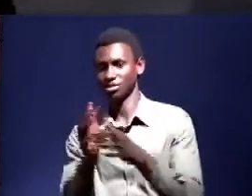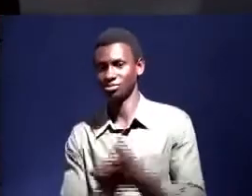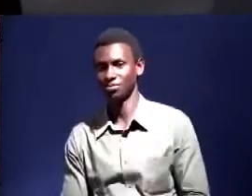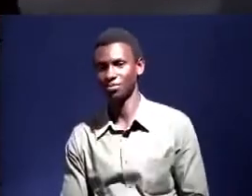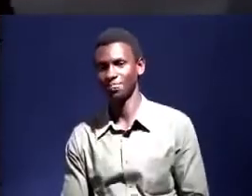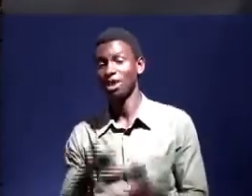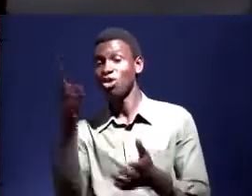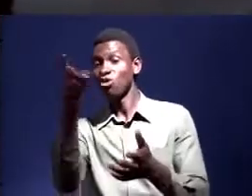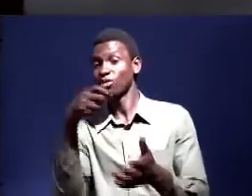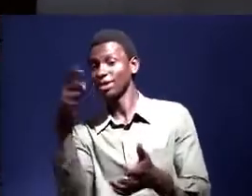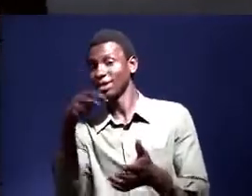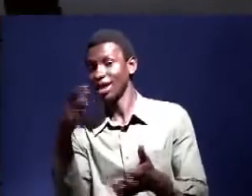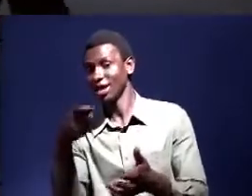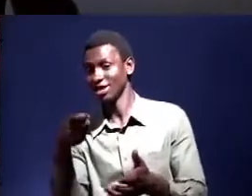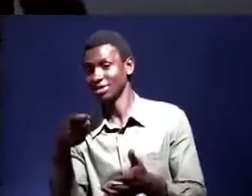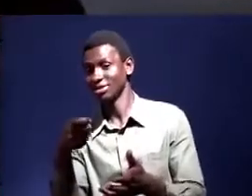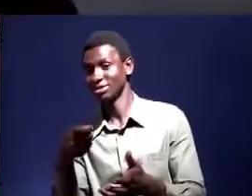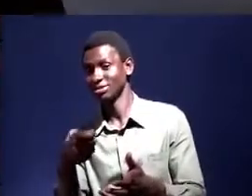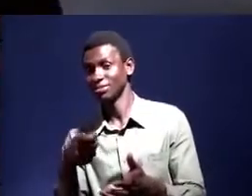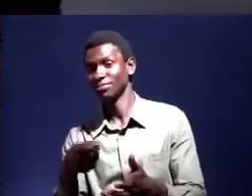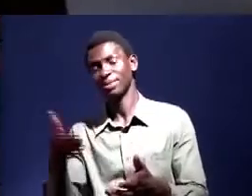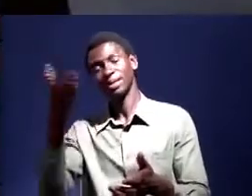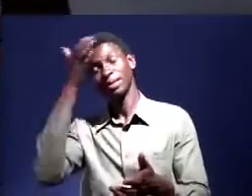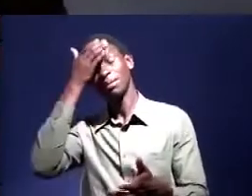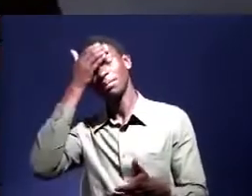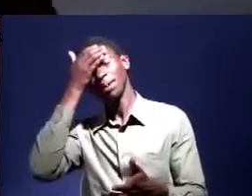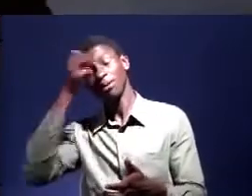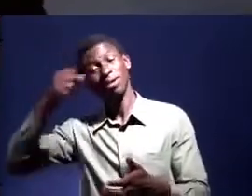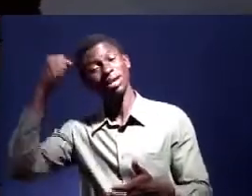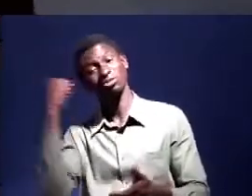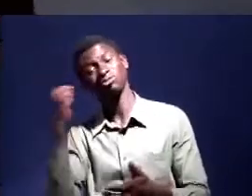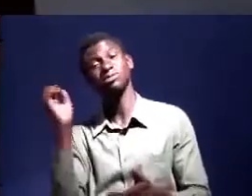Ask him for that Spirit to fill your life.